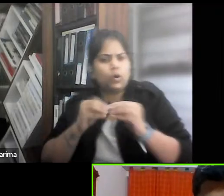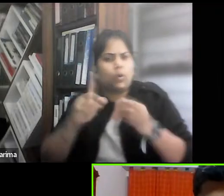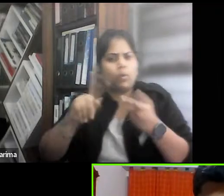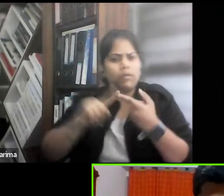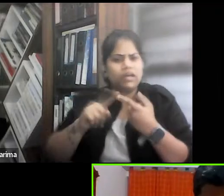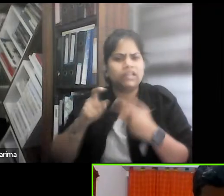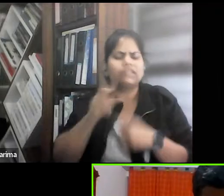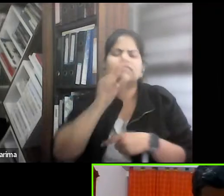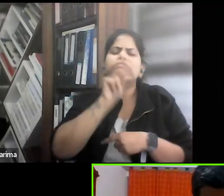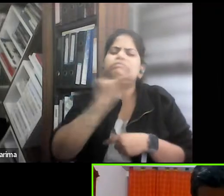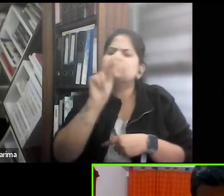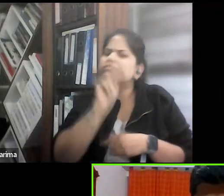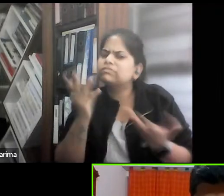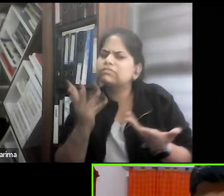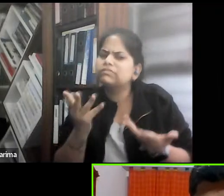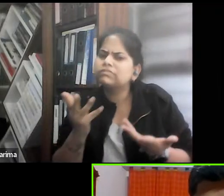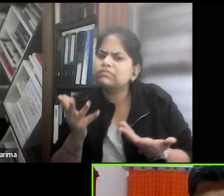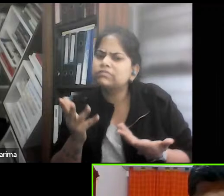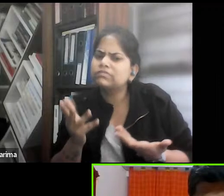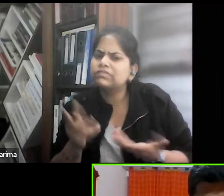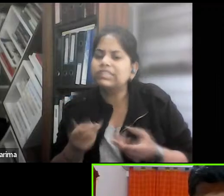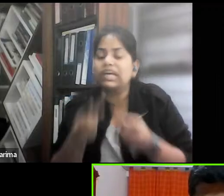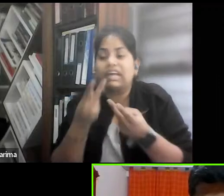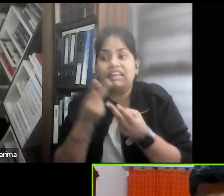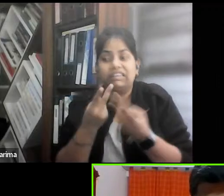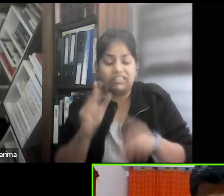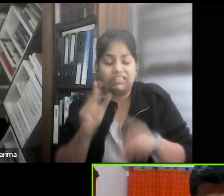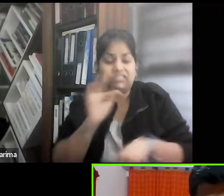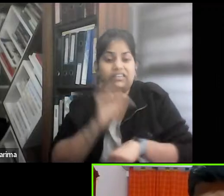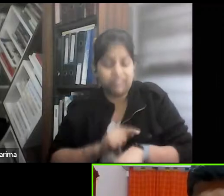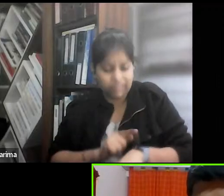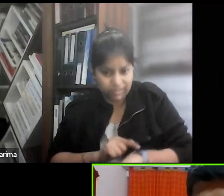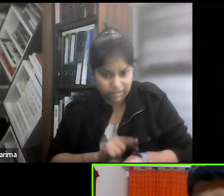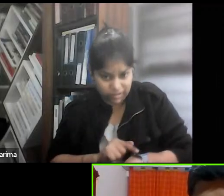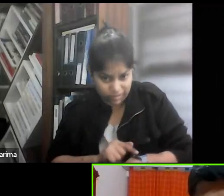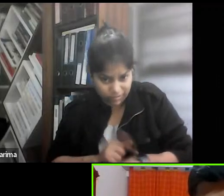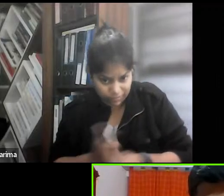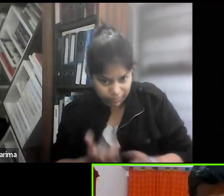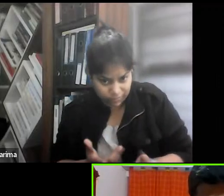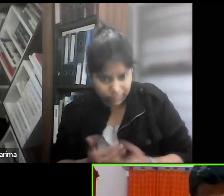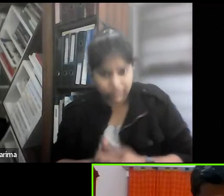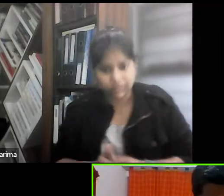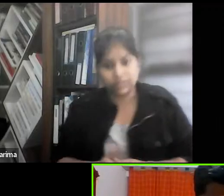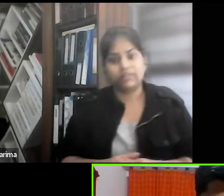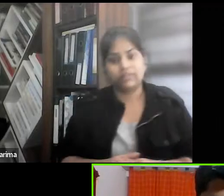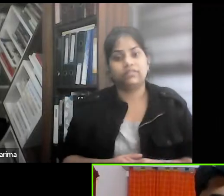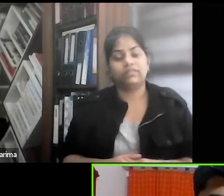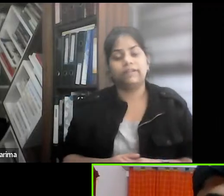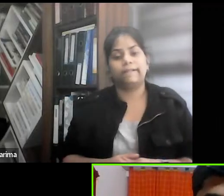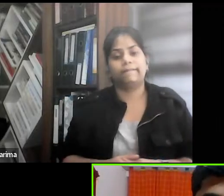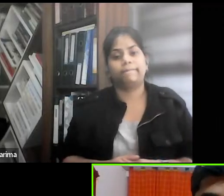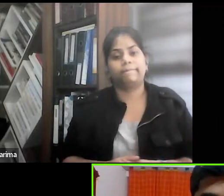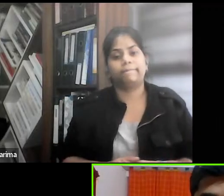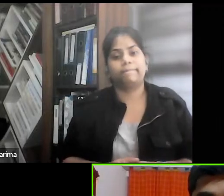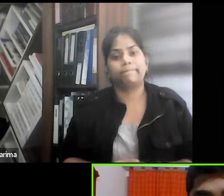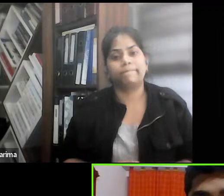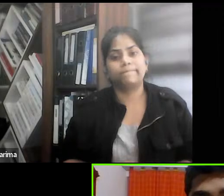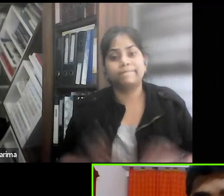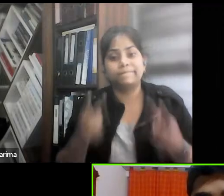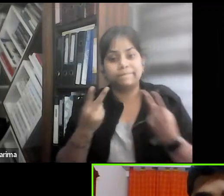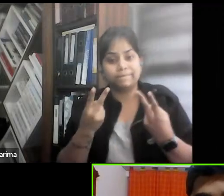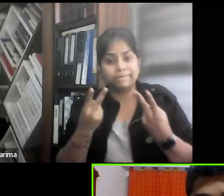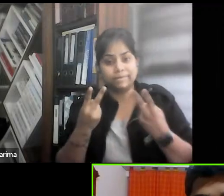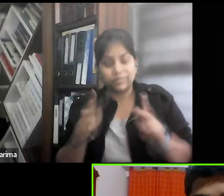actually talks about different times in which different, the children with